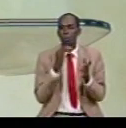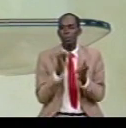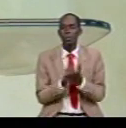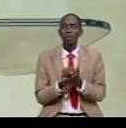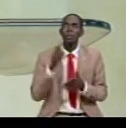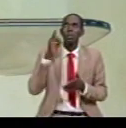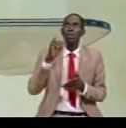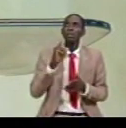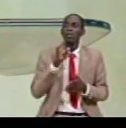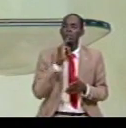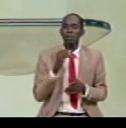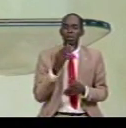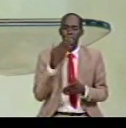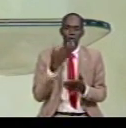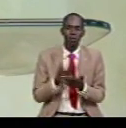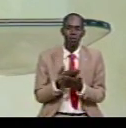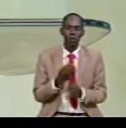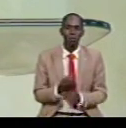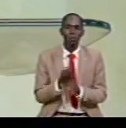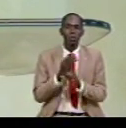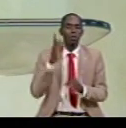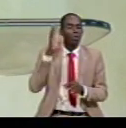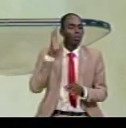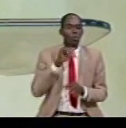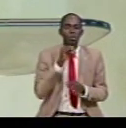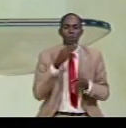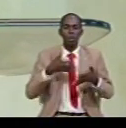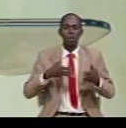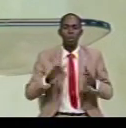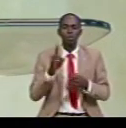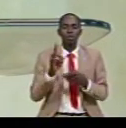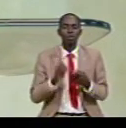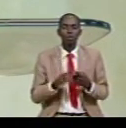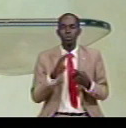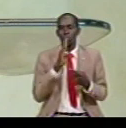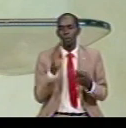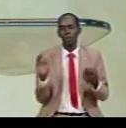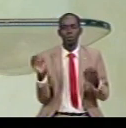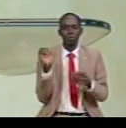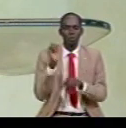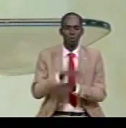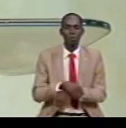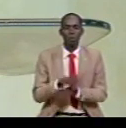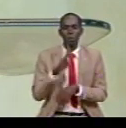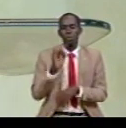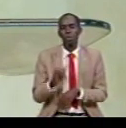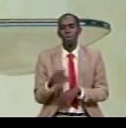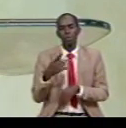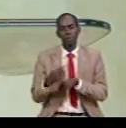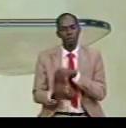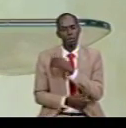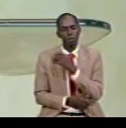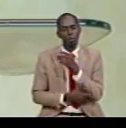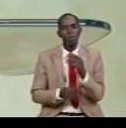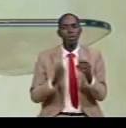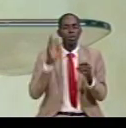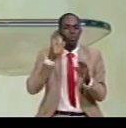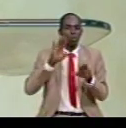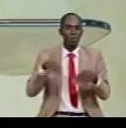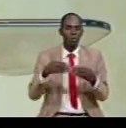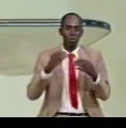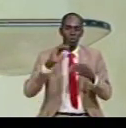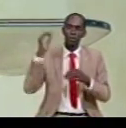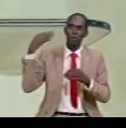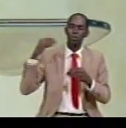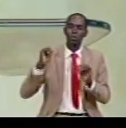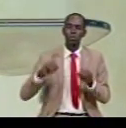you are able, but will with the temptation also make way to escape that you may be able to bear it. So we need to